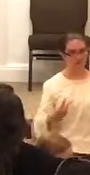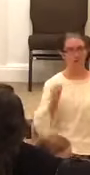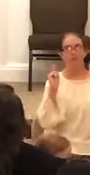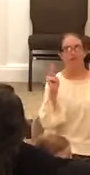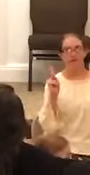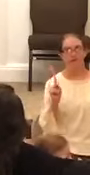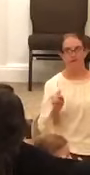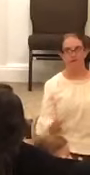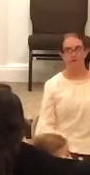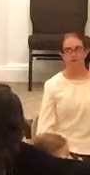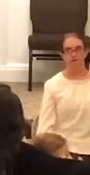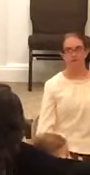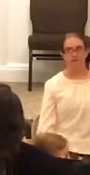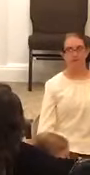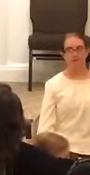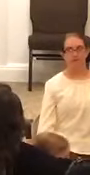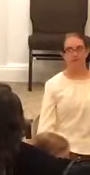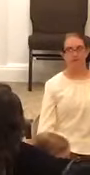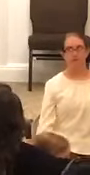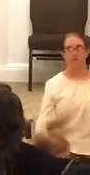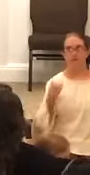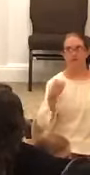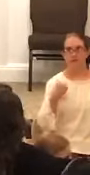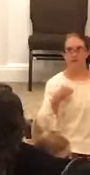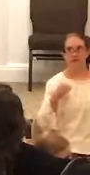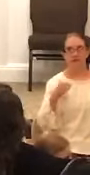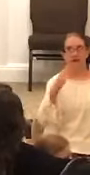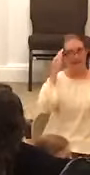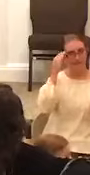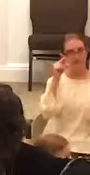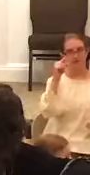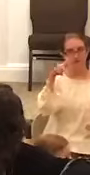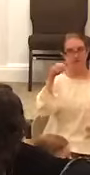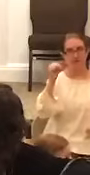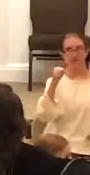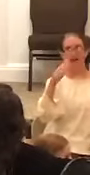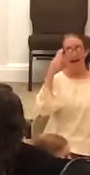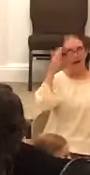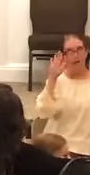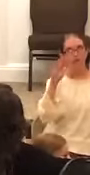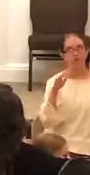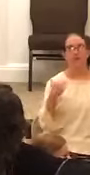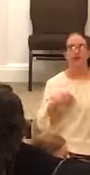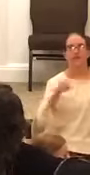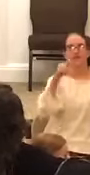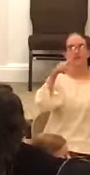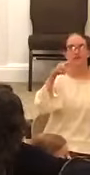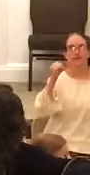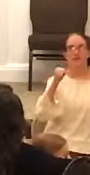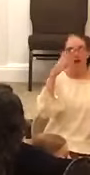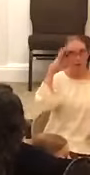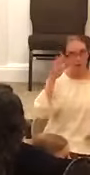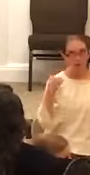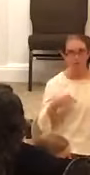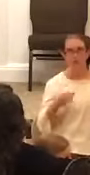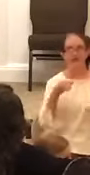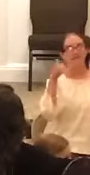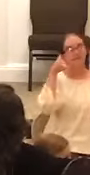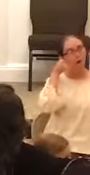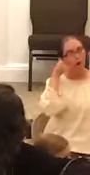Okay. I'm assuming she's got a GPS. I don't know if she don't own a GPS. And I don't know if she don't even have a cell